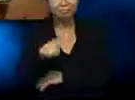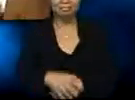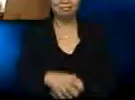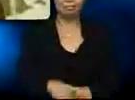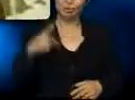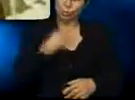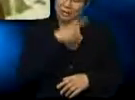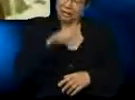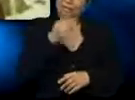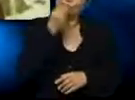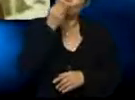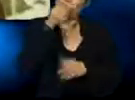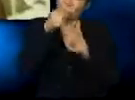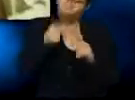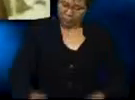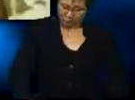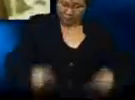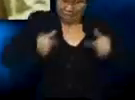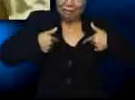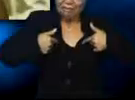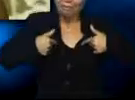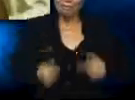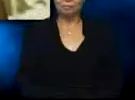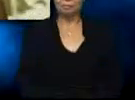We need food to live.